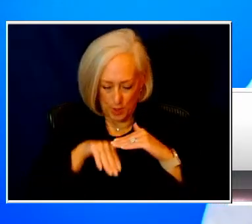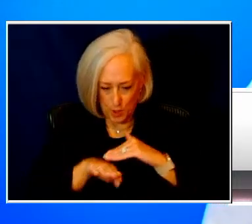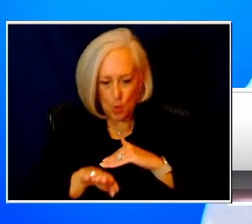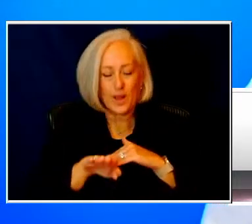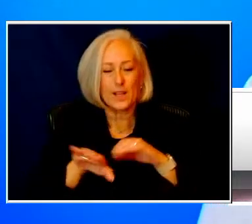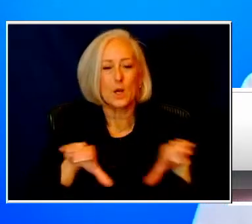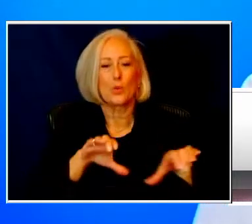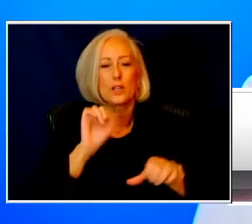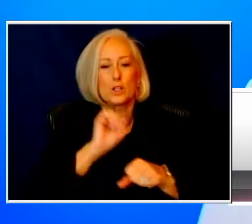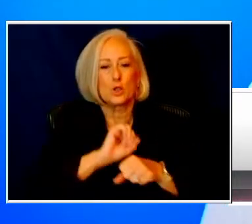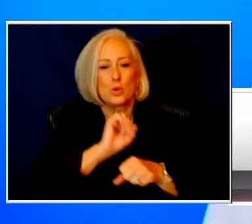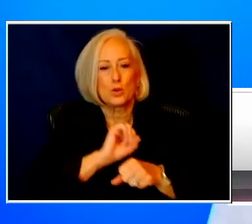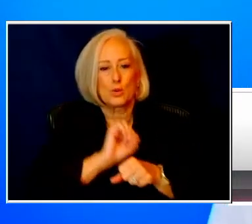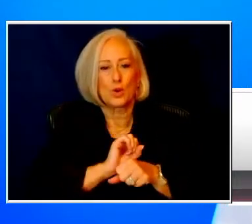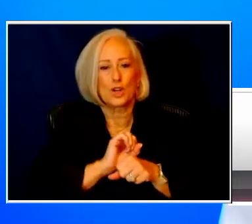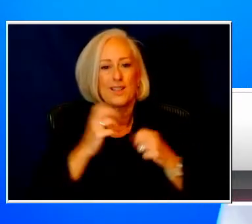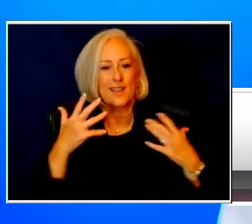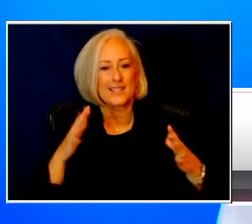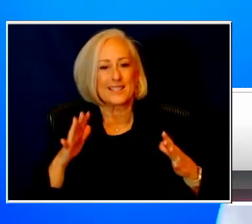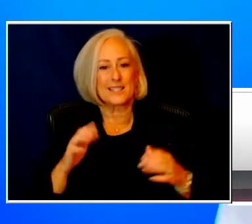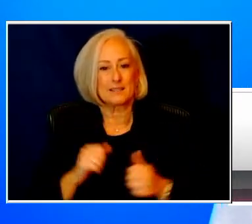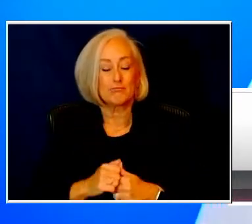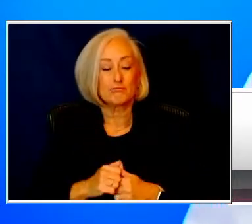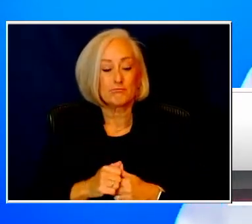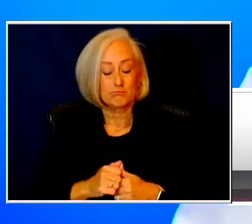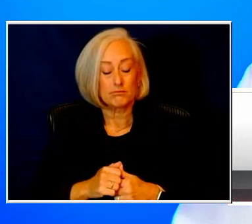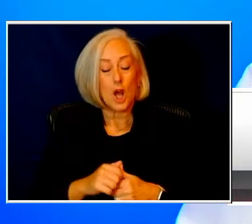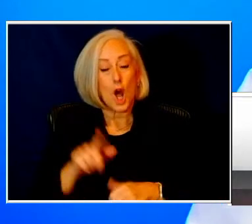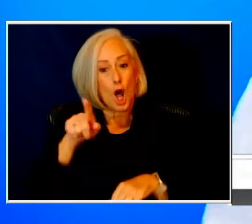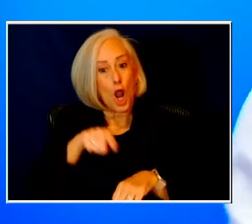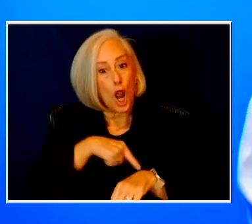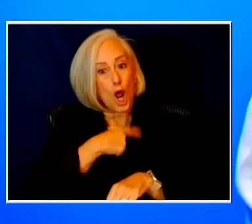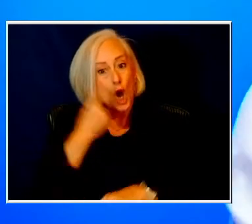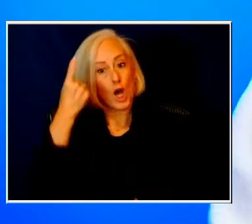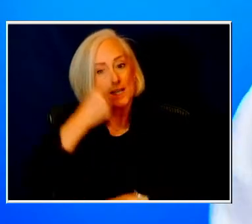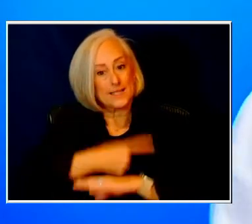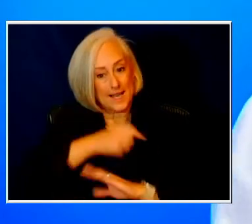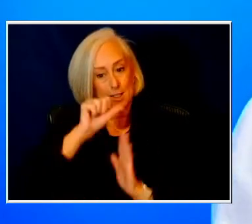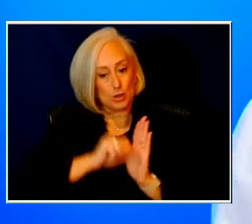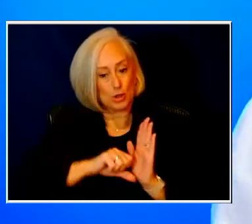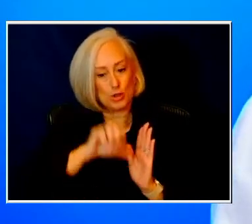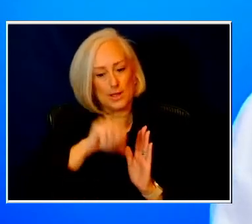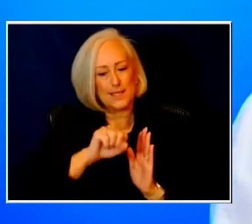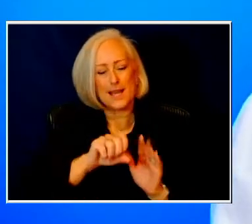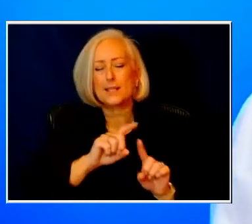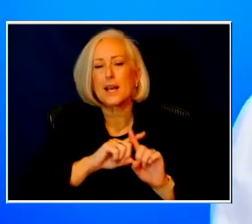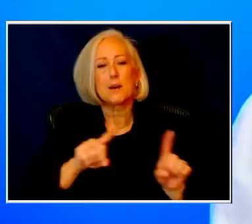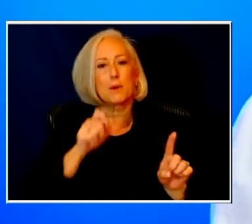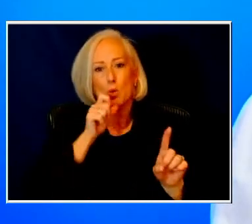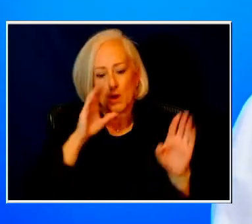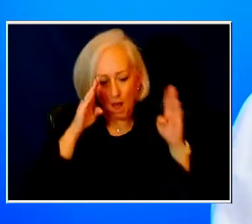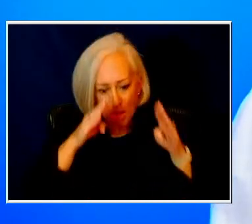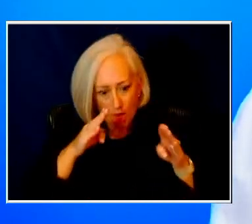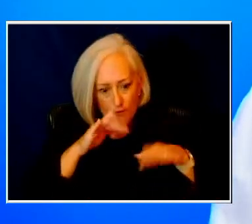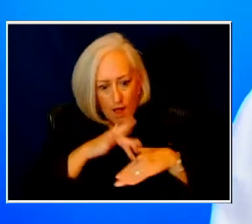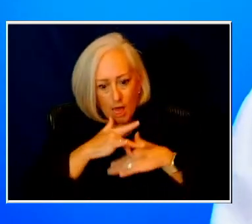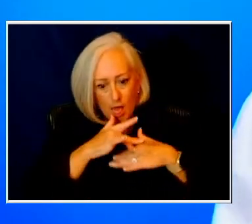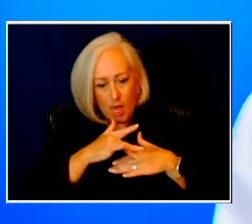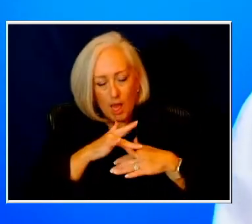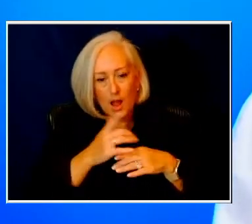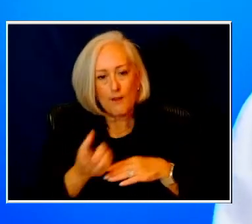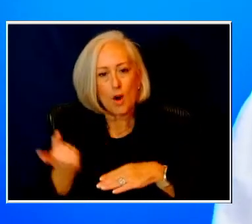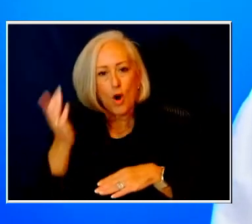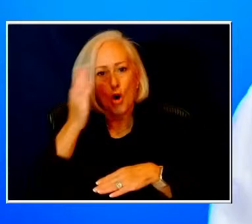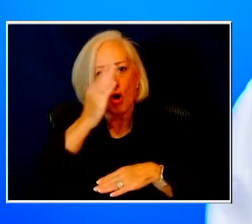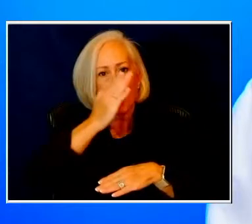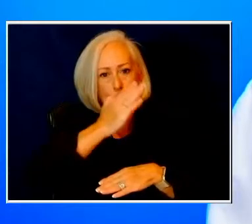a day. It's a long day, but we tend not to look at the long history and all of the things that we've affected by that